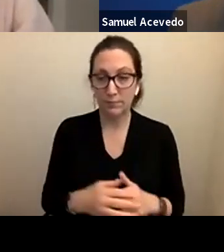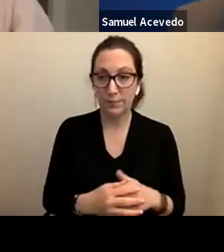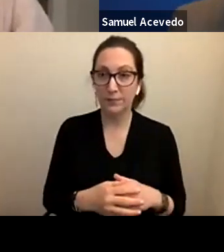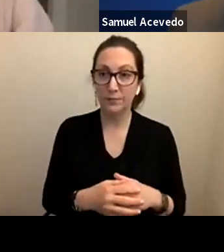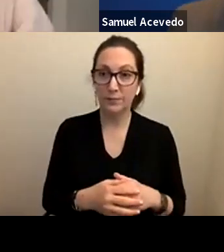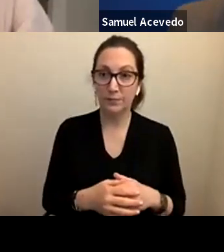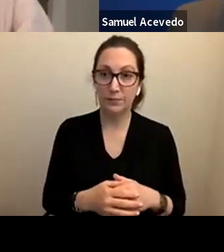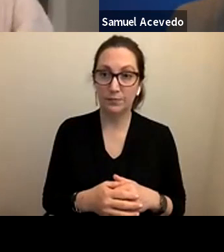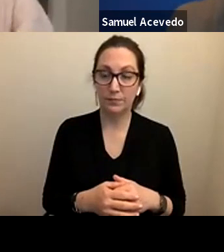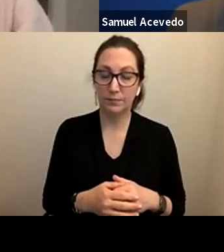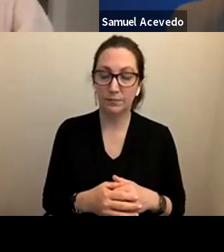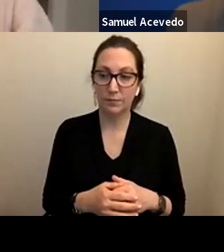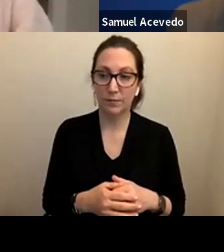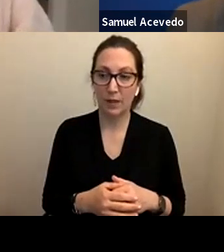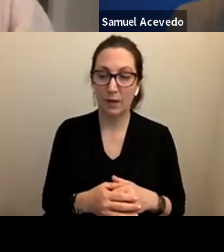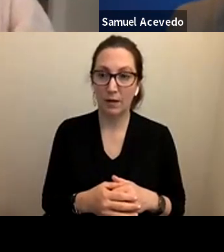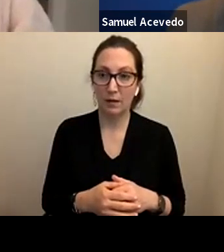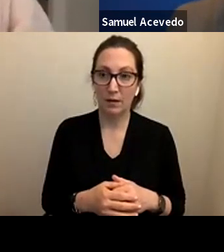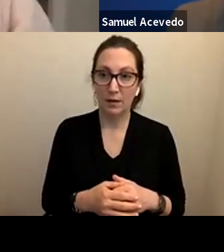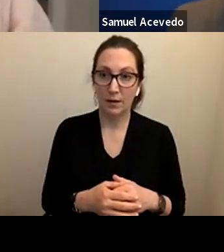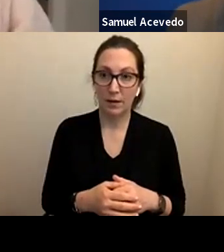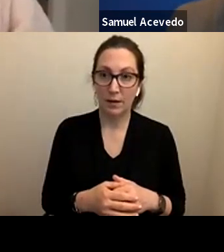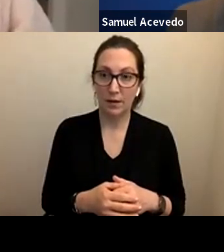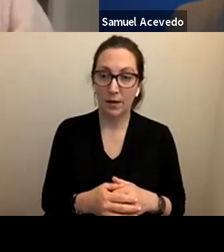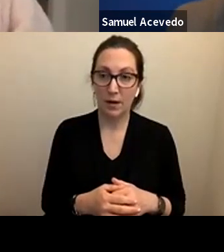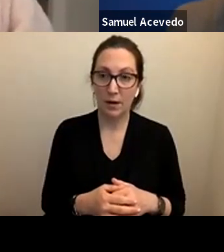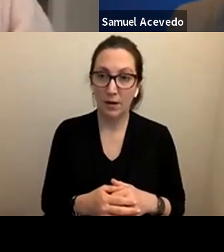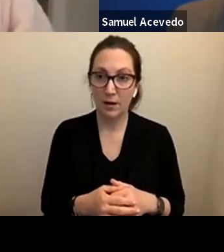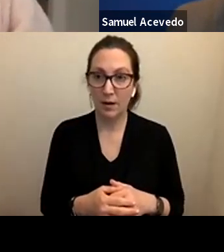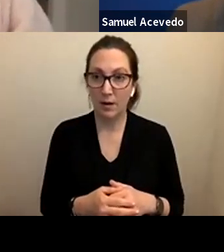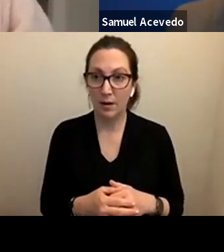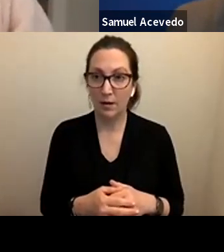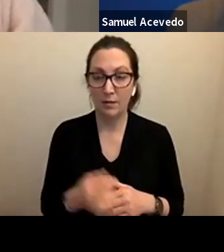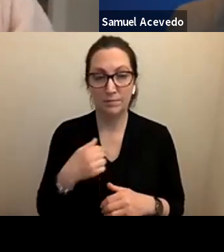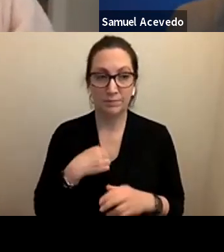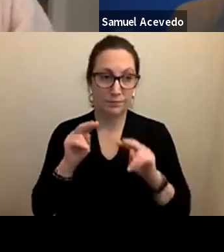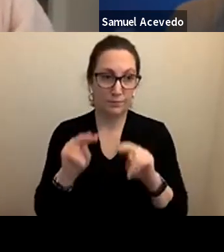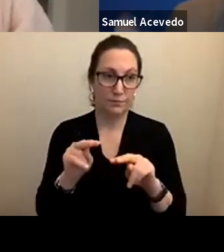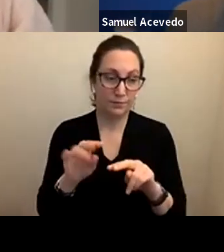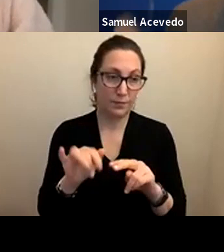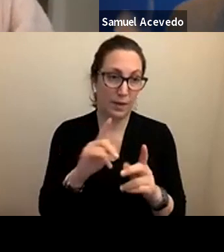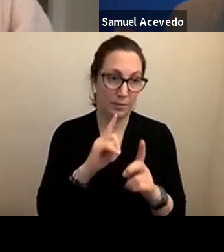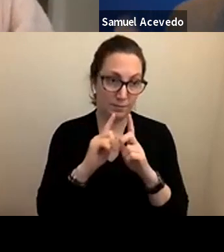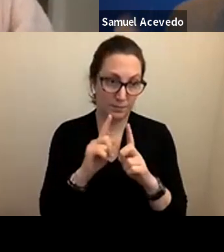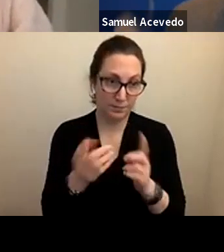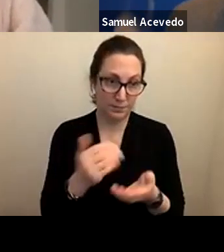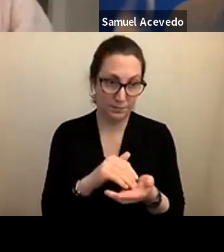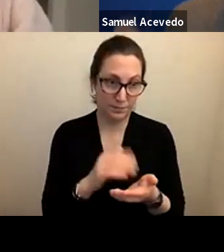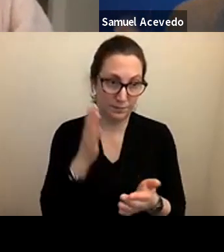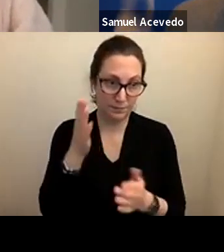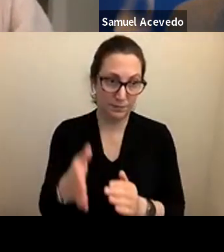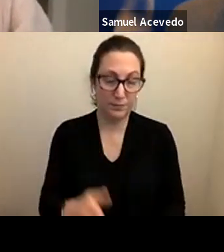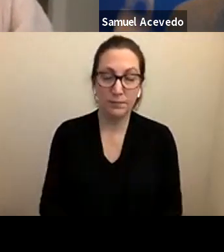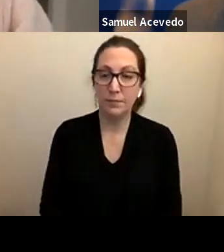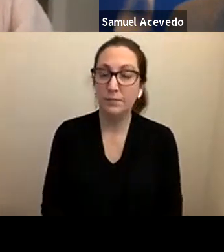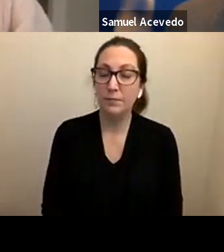whatever that may be. So I look forward to that conversation as well.